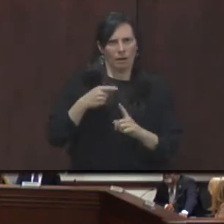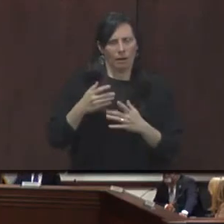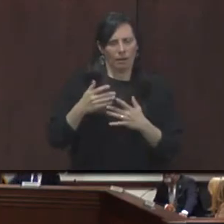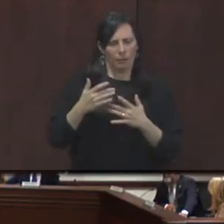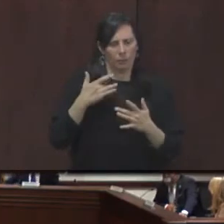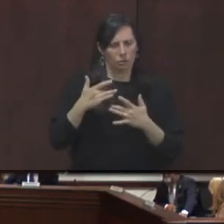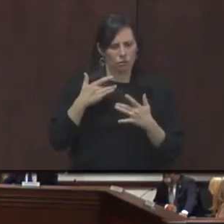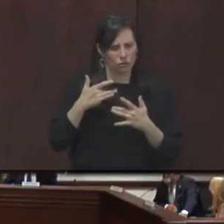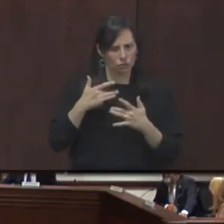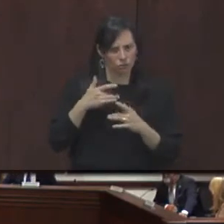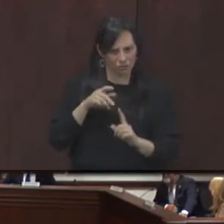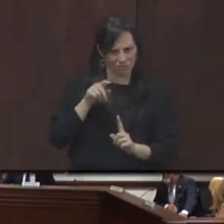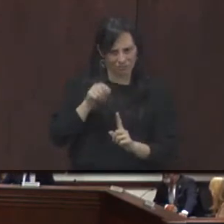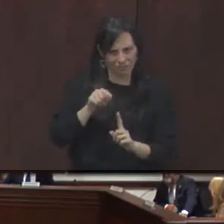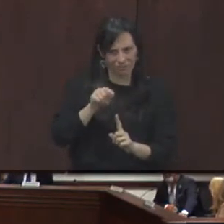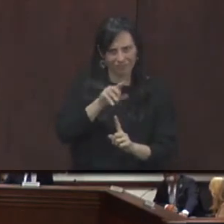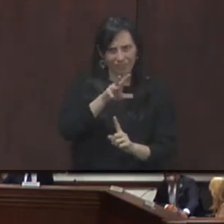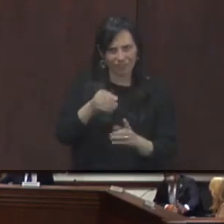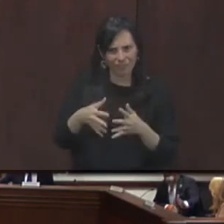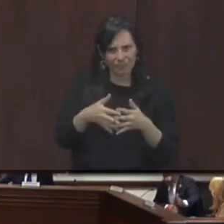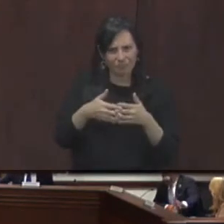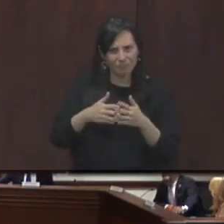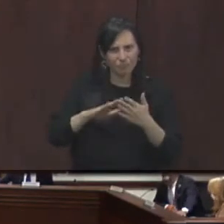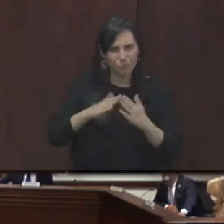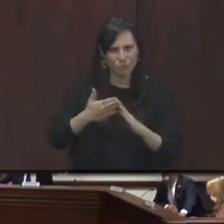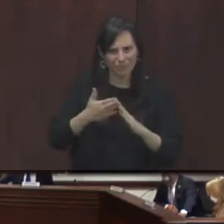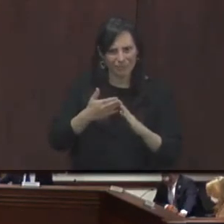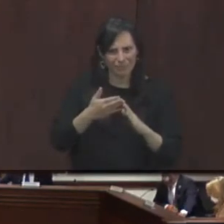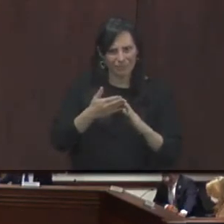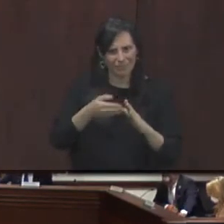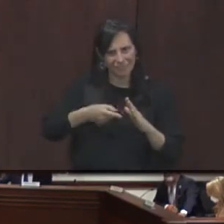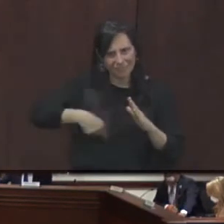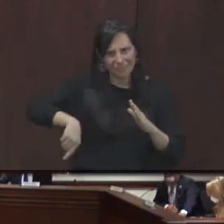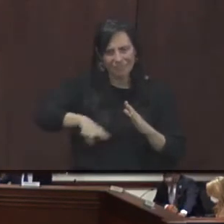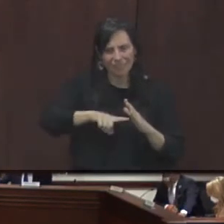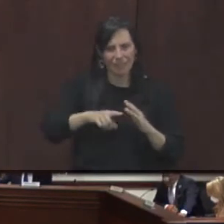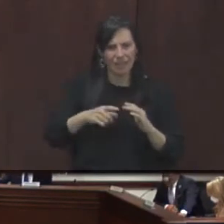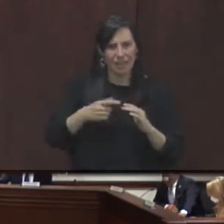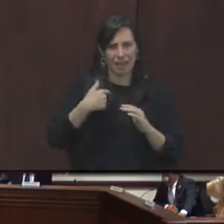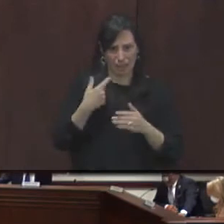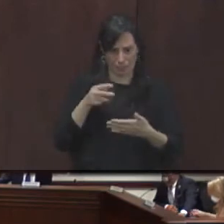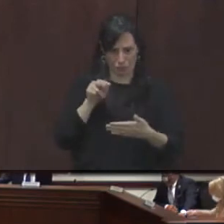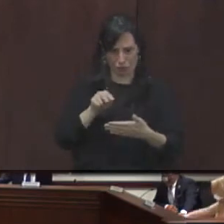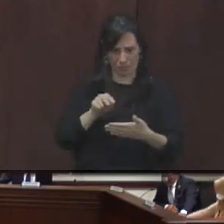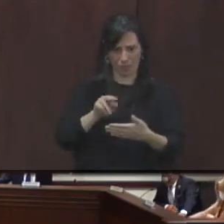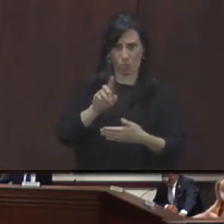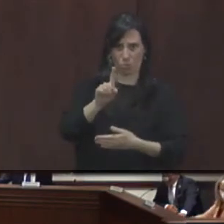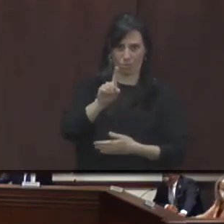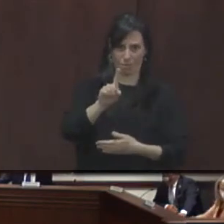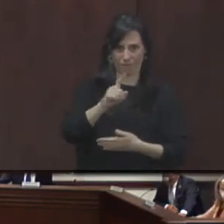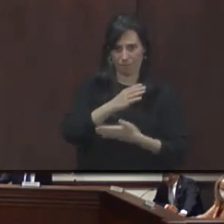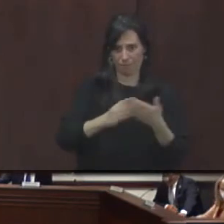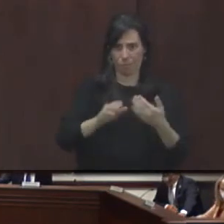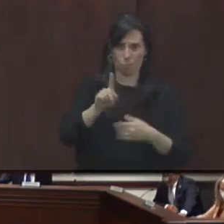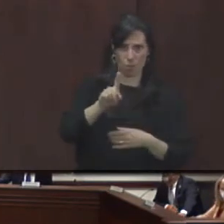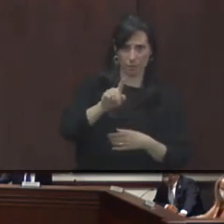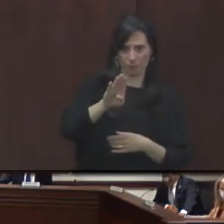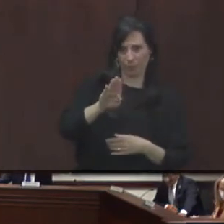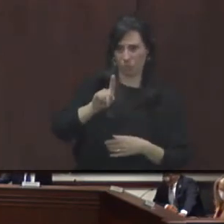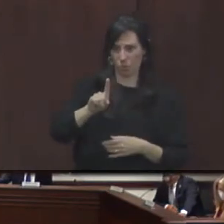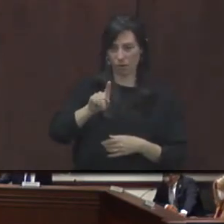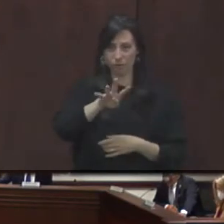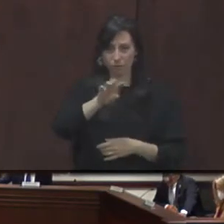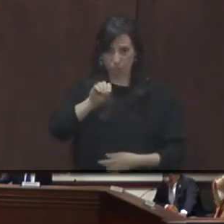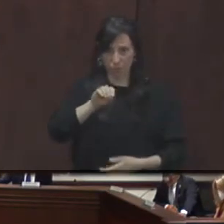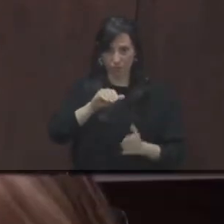in the African-American community. And especially when I look at the 1B1 of 40,000,